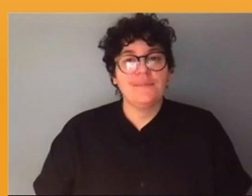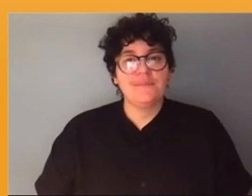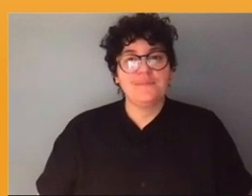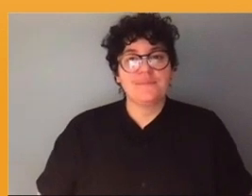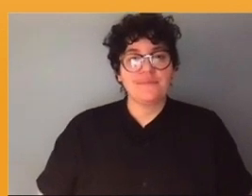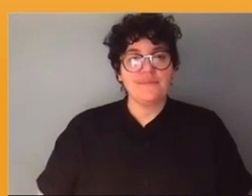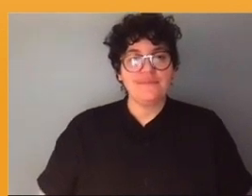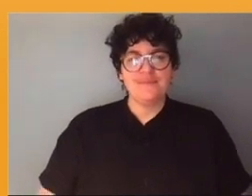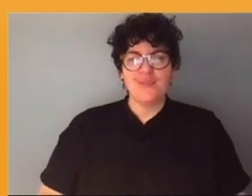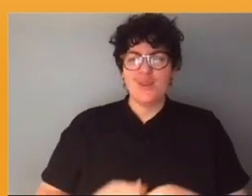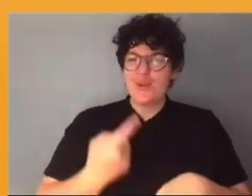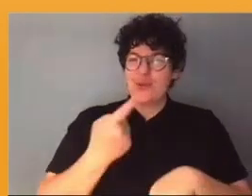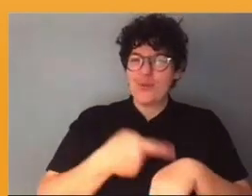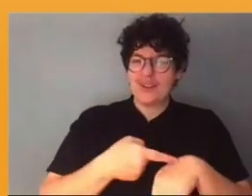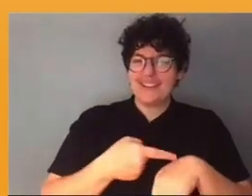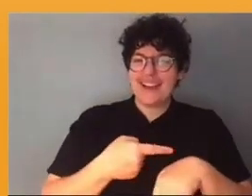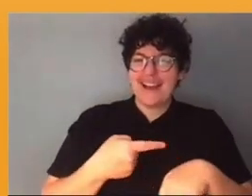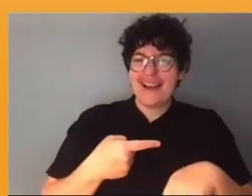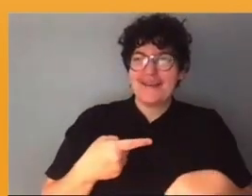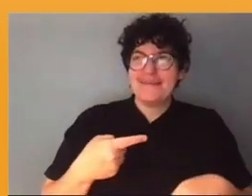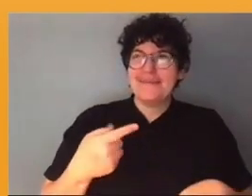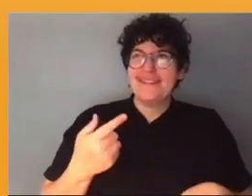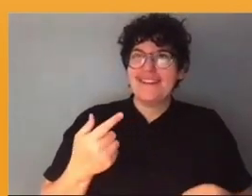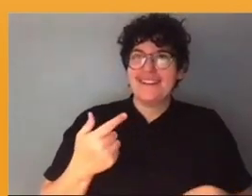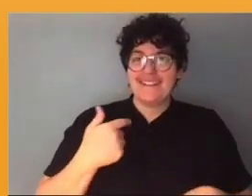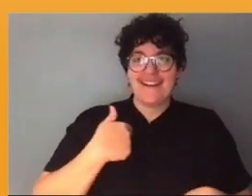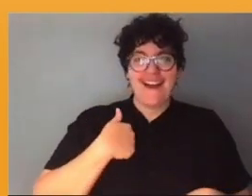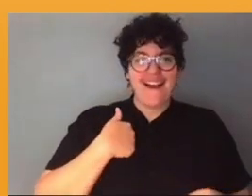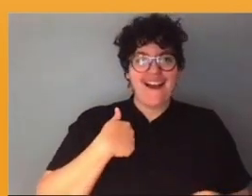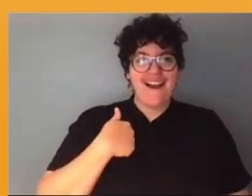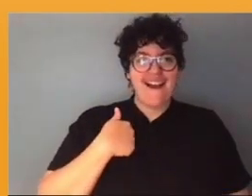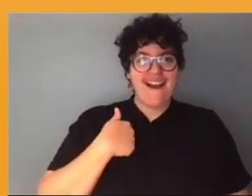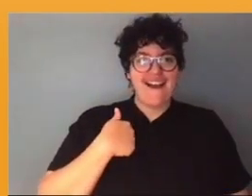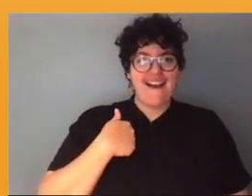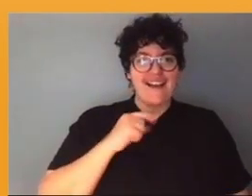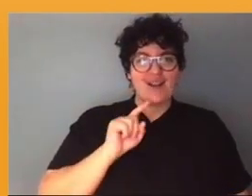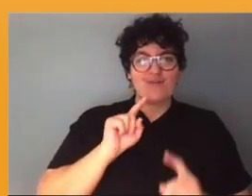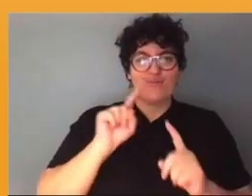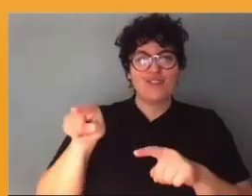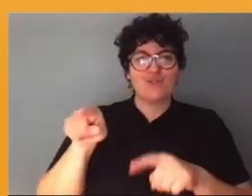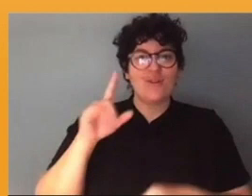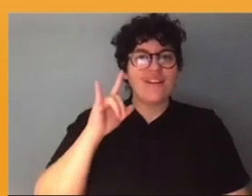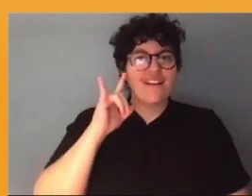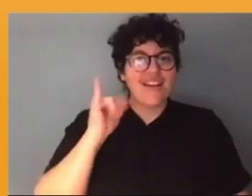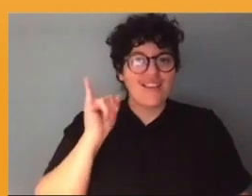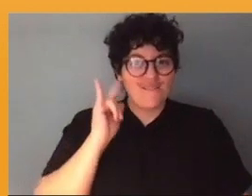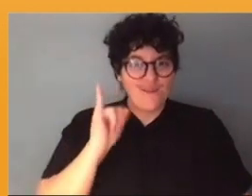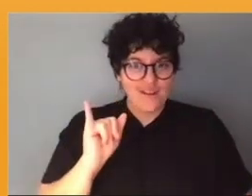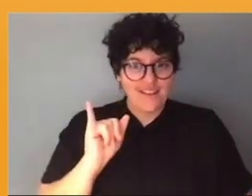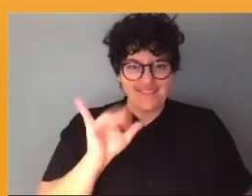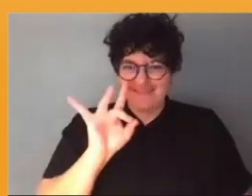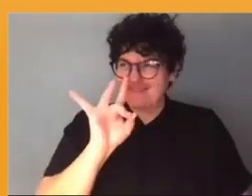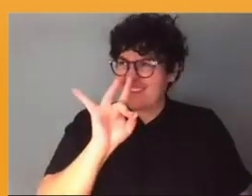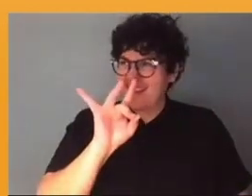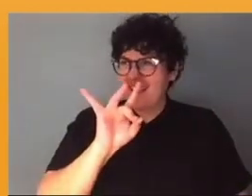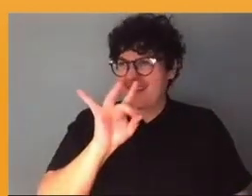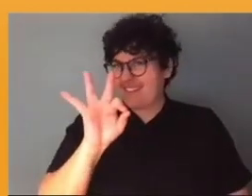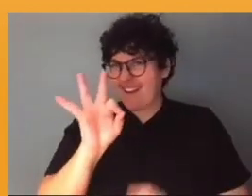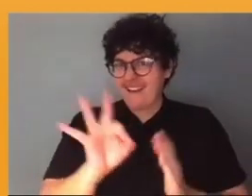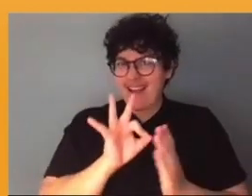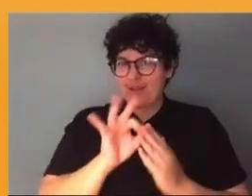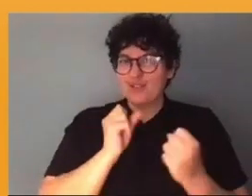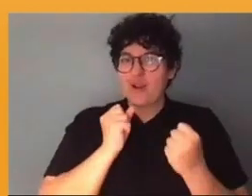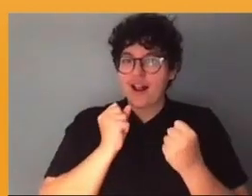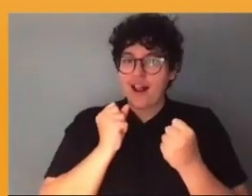one time I went to California, that's 8 to 9 hours drive, coming